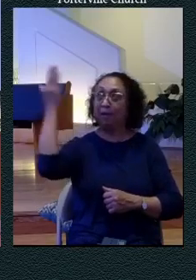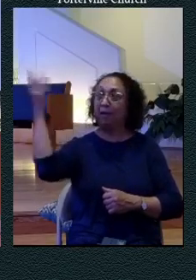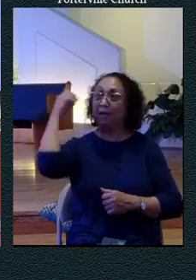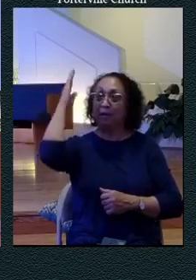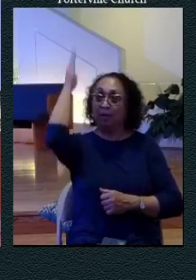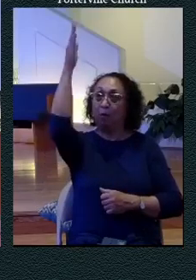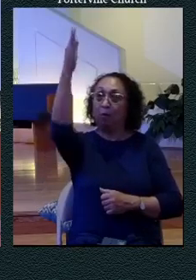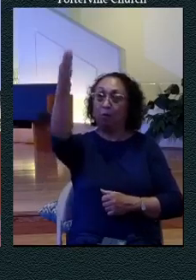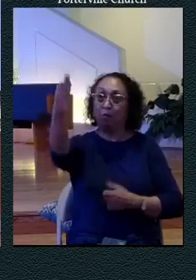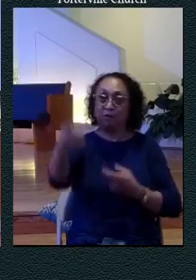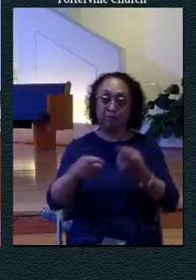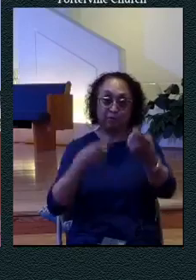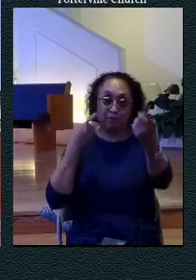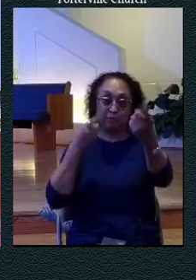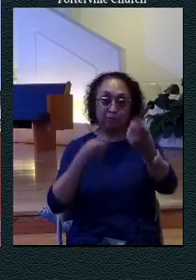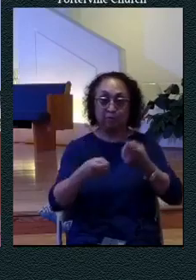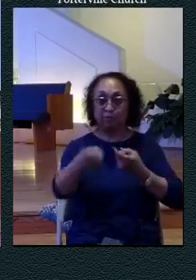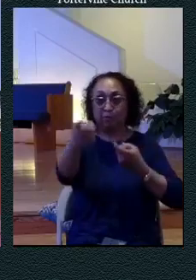who holds the